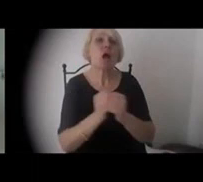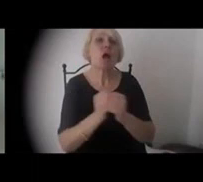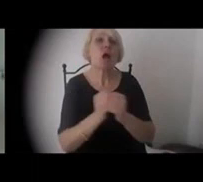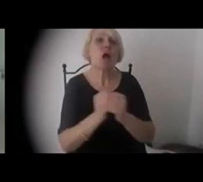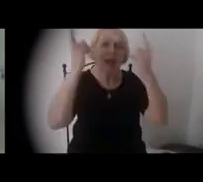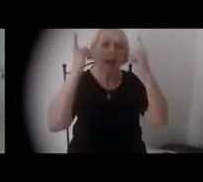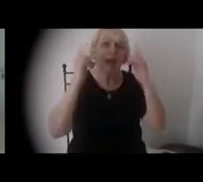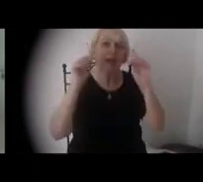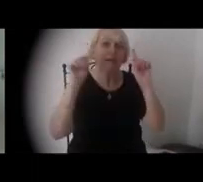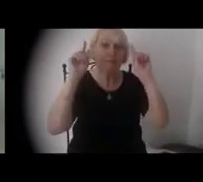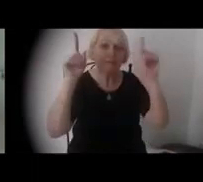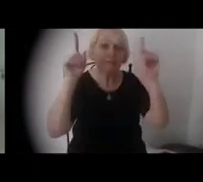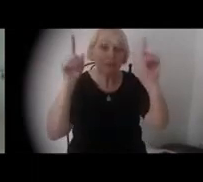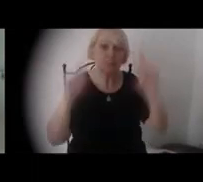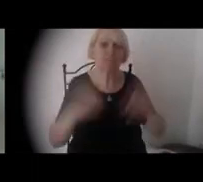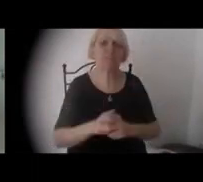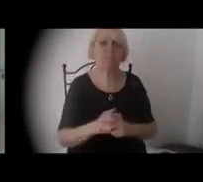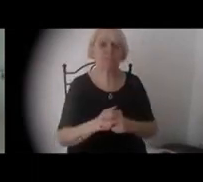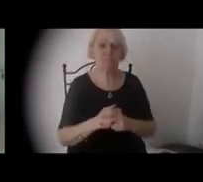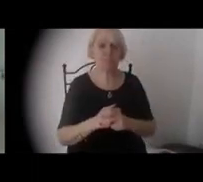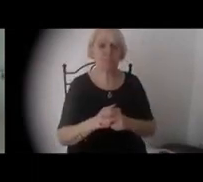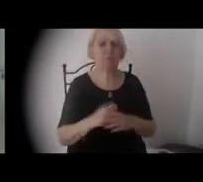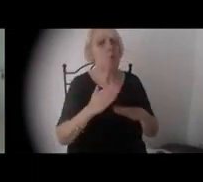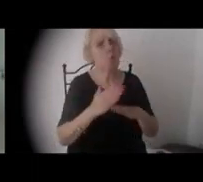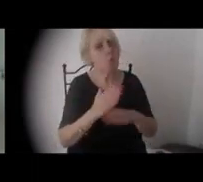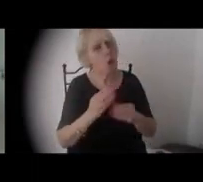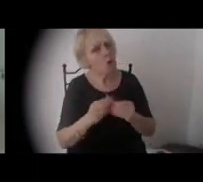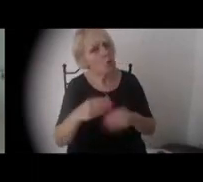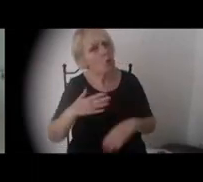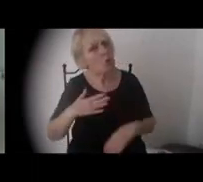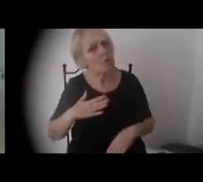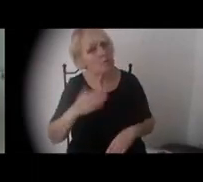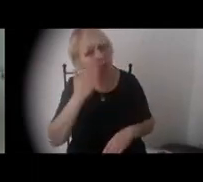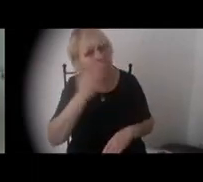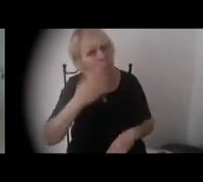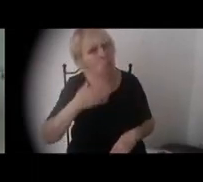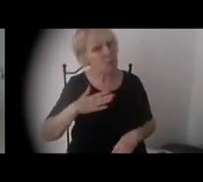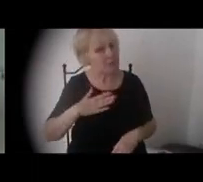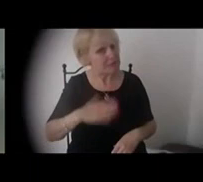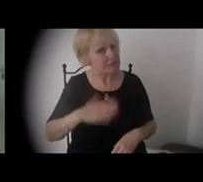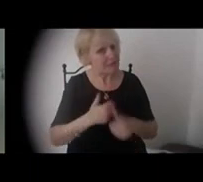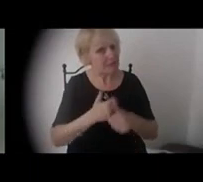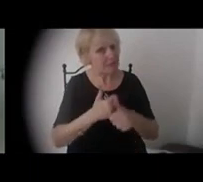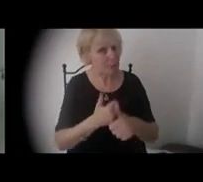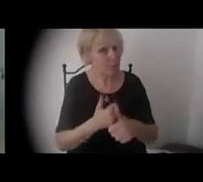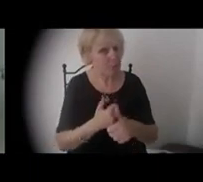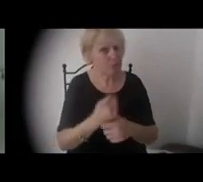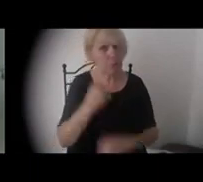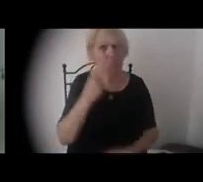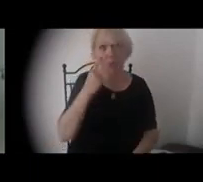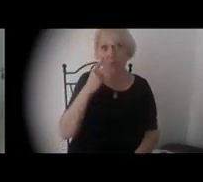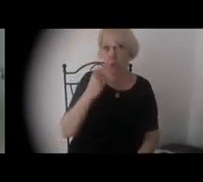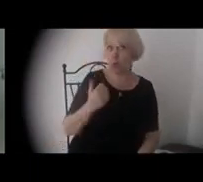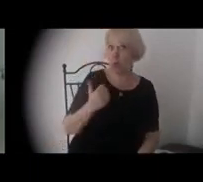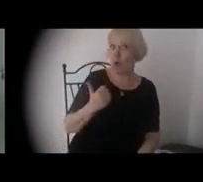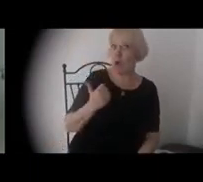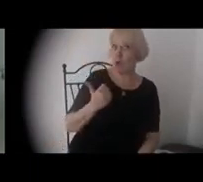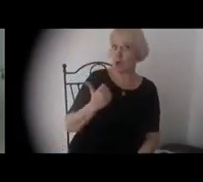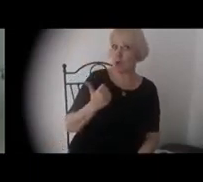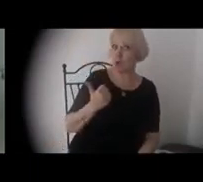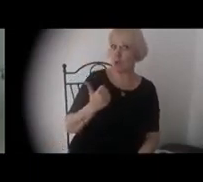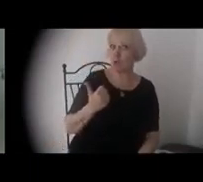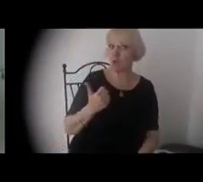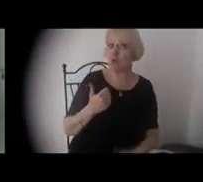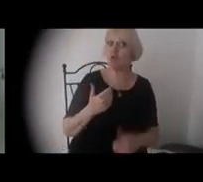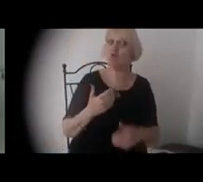to work with schools that need it, to look at good practice, because there's a lot of great practice around, to ensure that if young